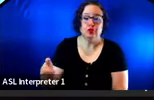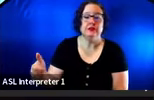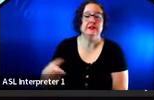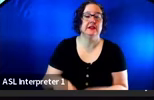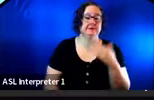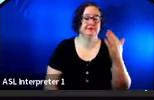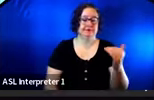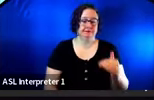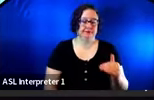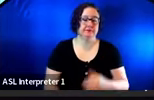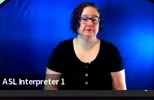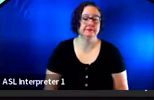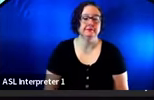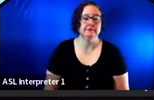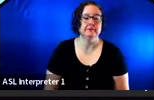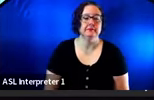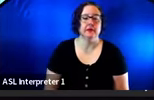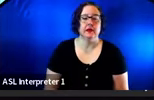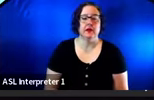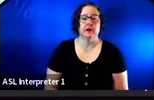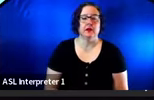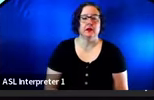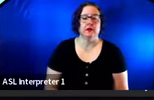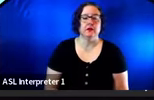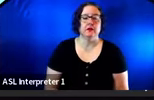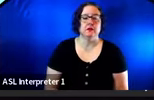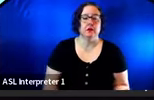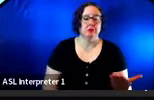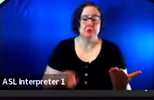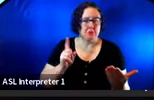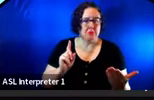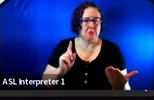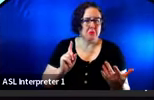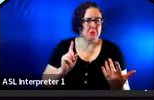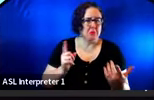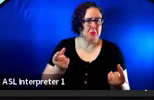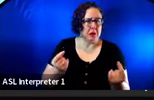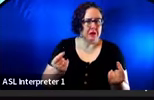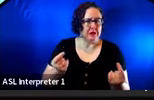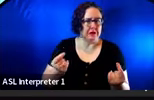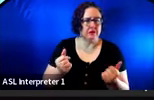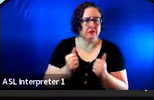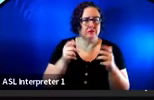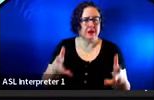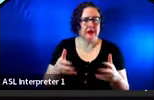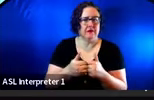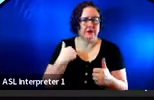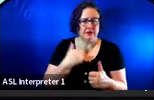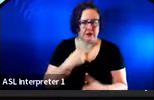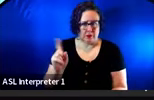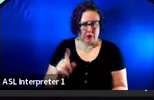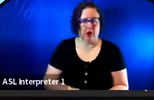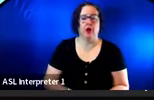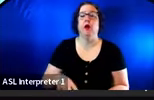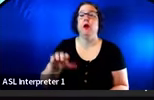So where does that leave with? What we're doing here today? Ability tools through a series of trainings